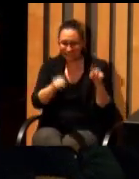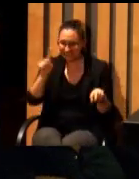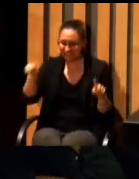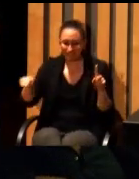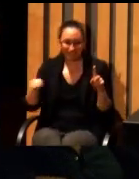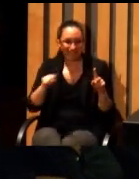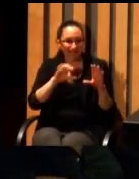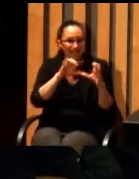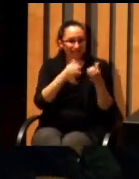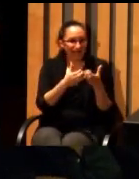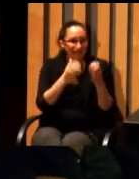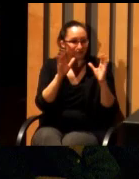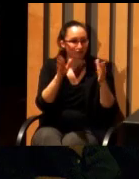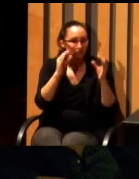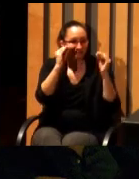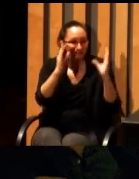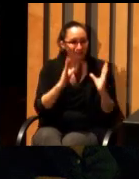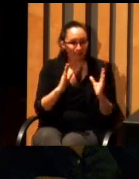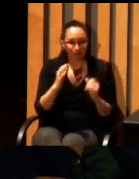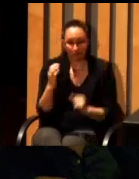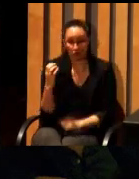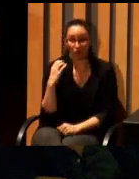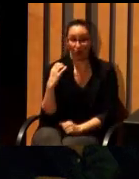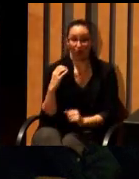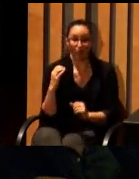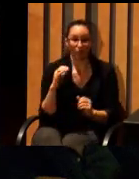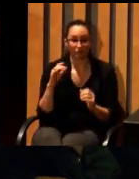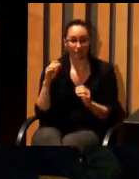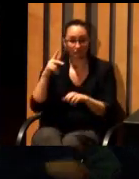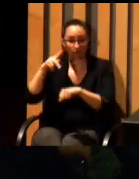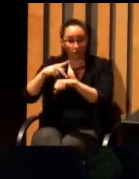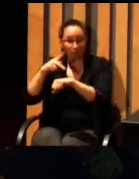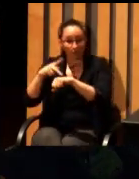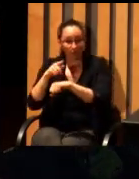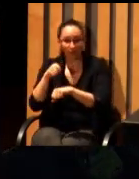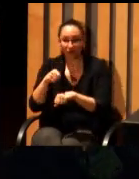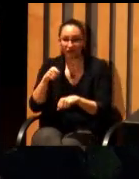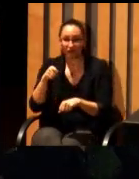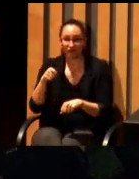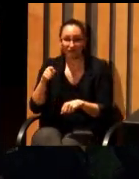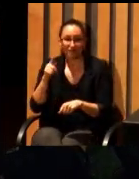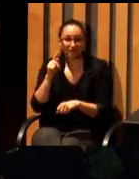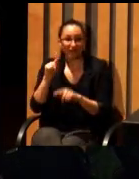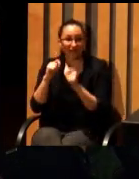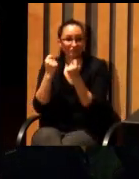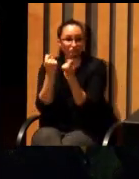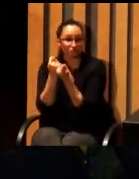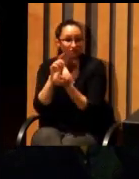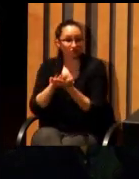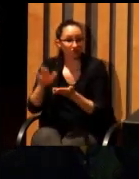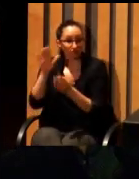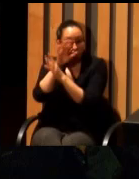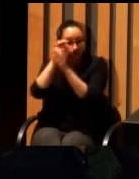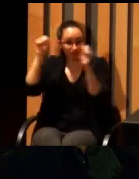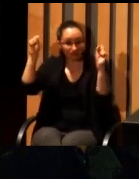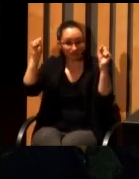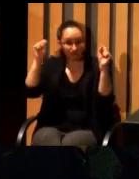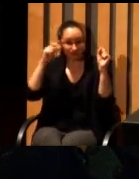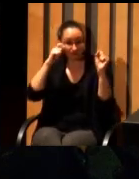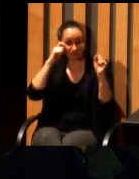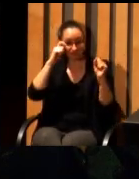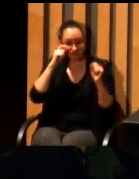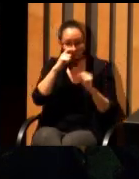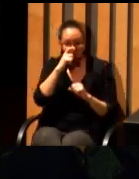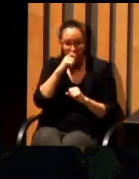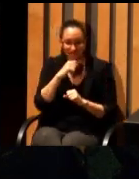athletic coach to a principal to a tribal college president. And